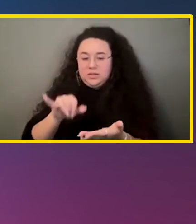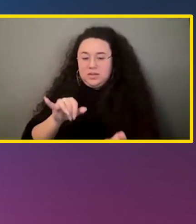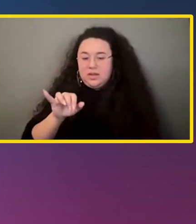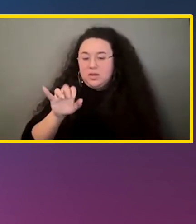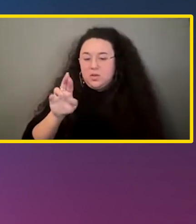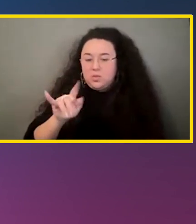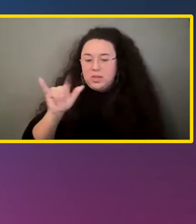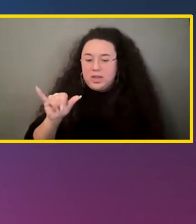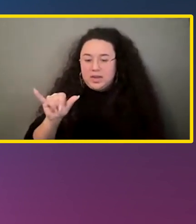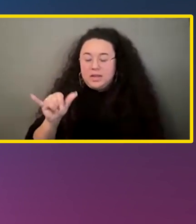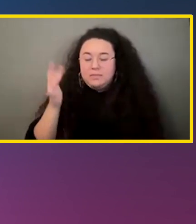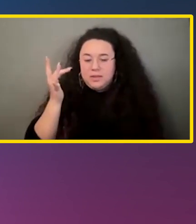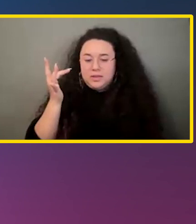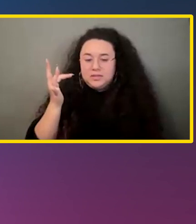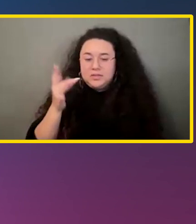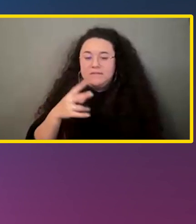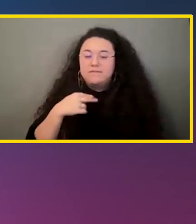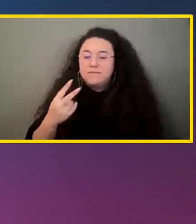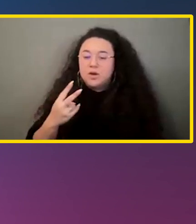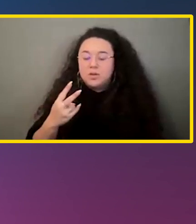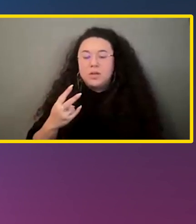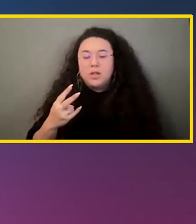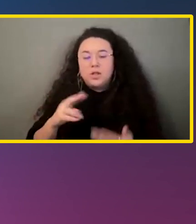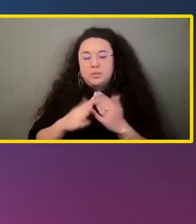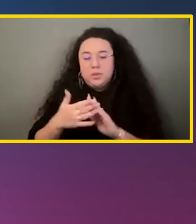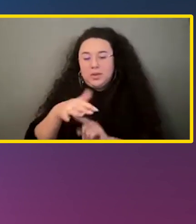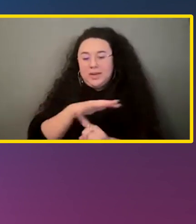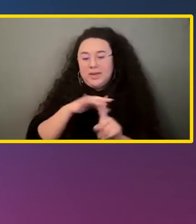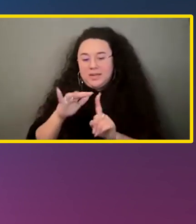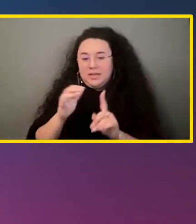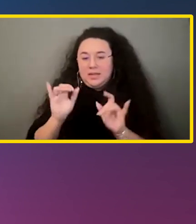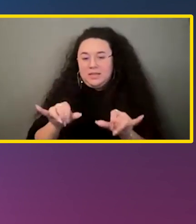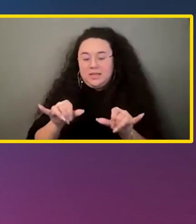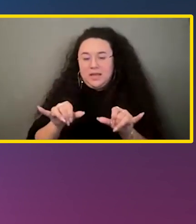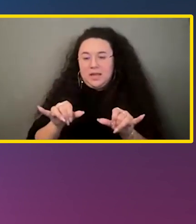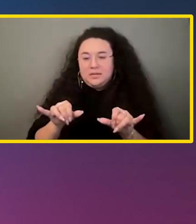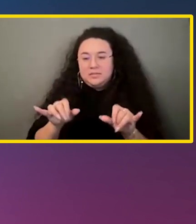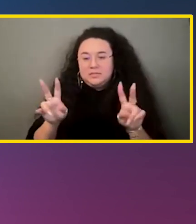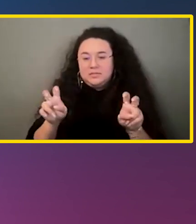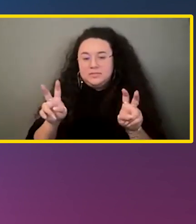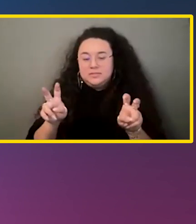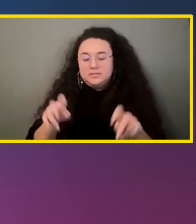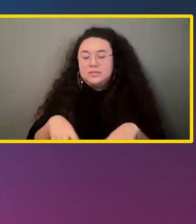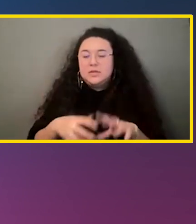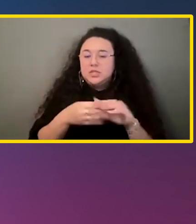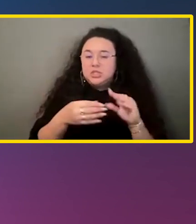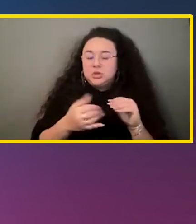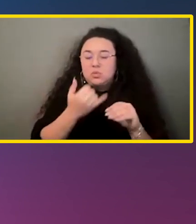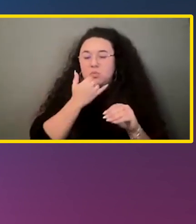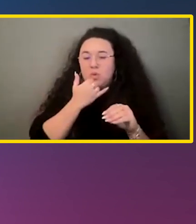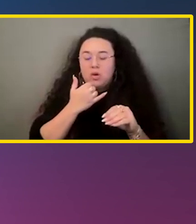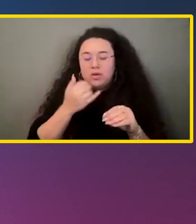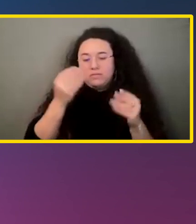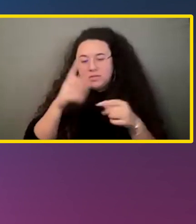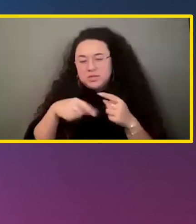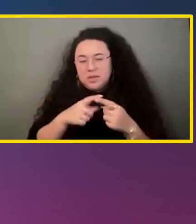reality, it's because their verbal community is spouting dis or misinformation about